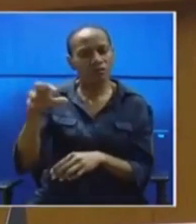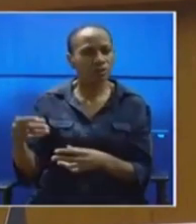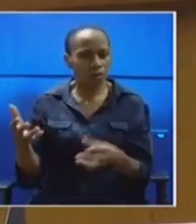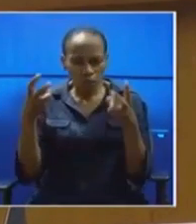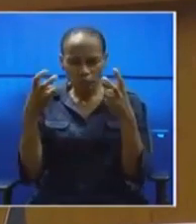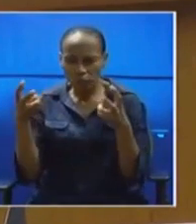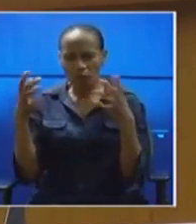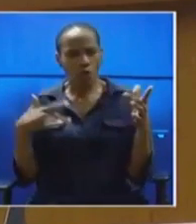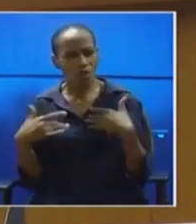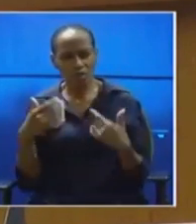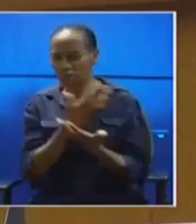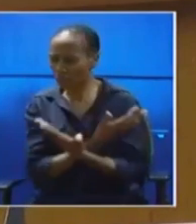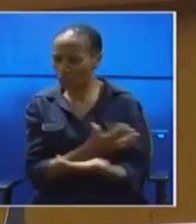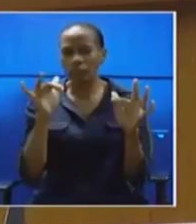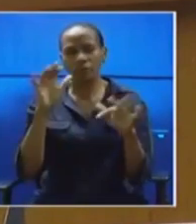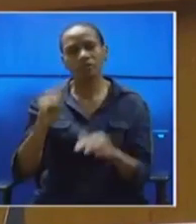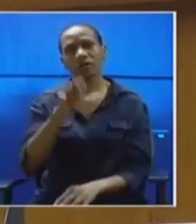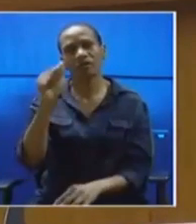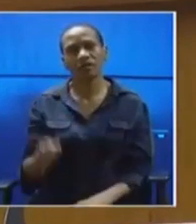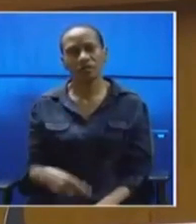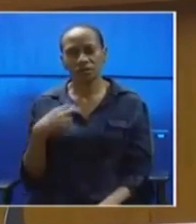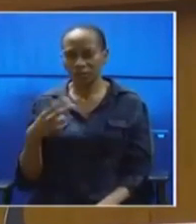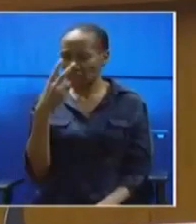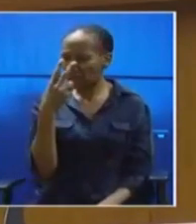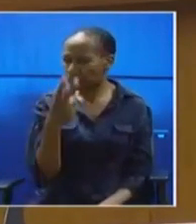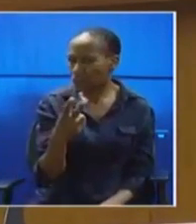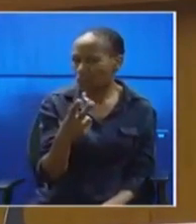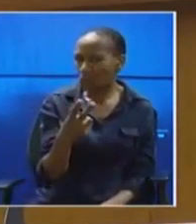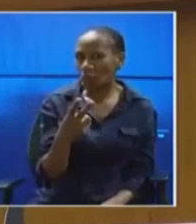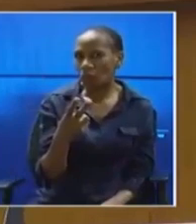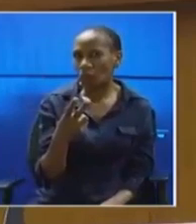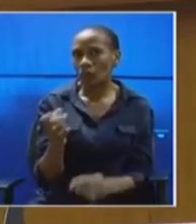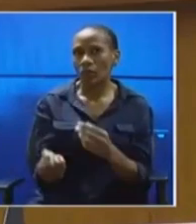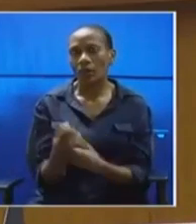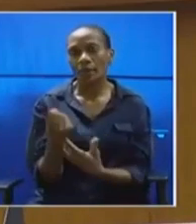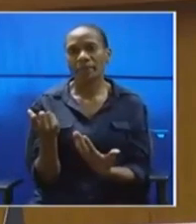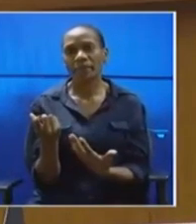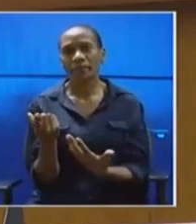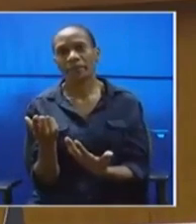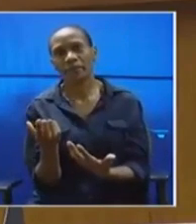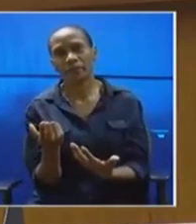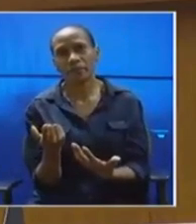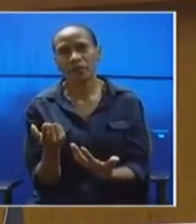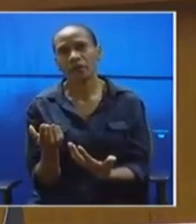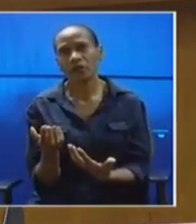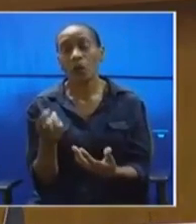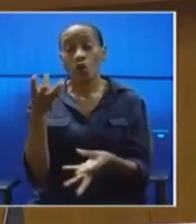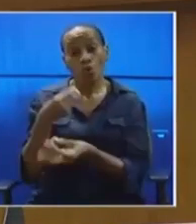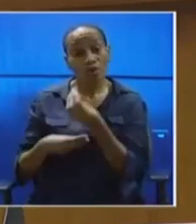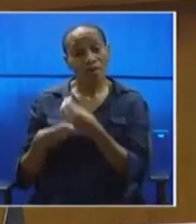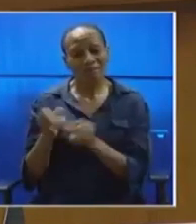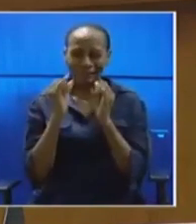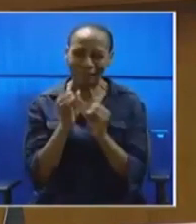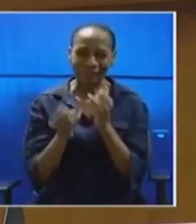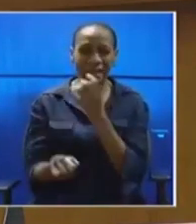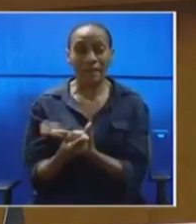the people of our country. I witnessed firsthand the devastating effects that the rampant corruption of the